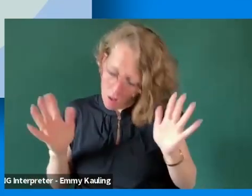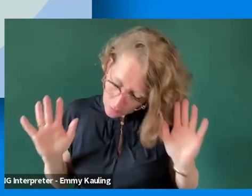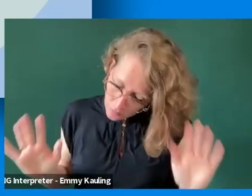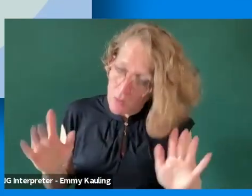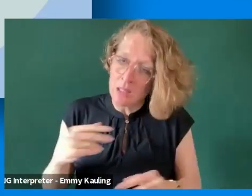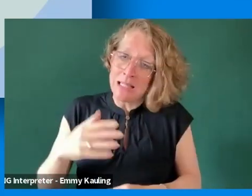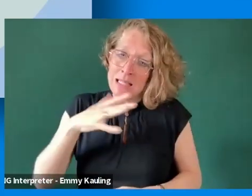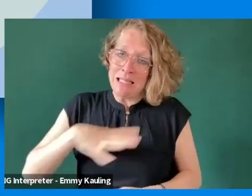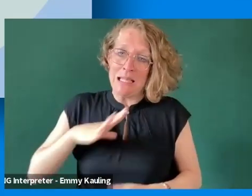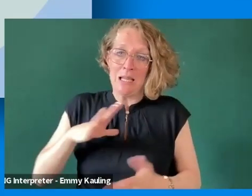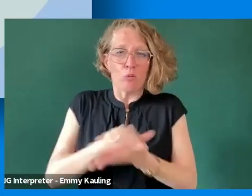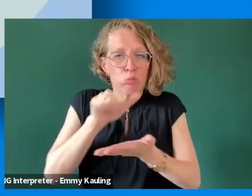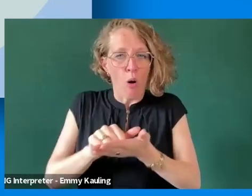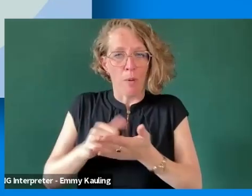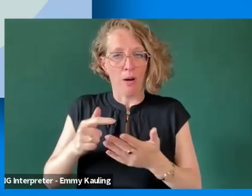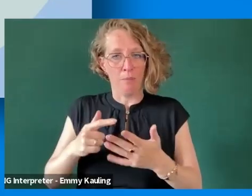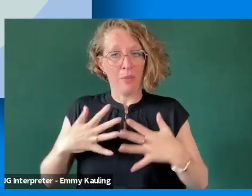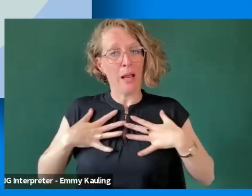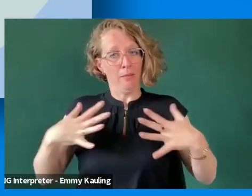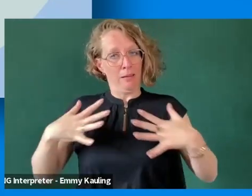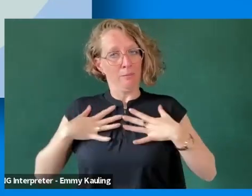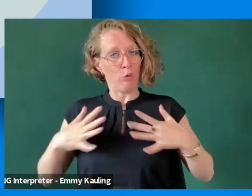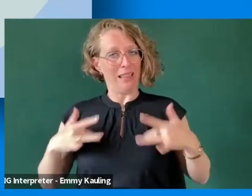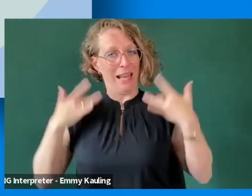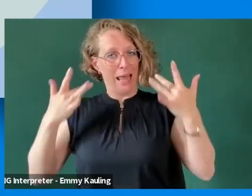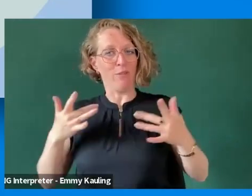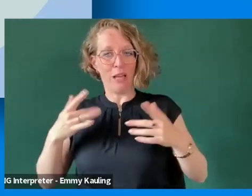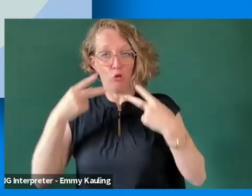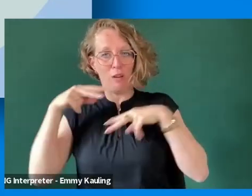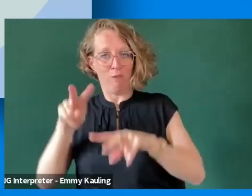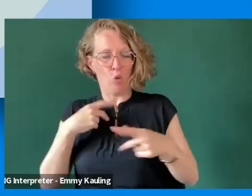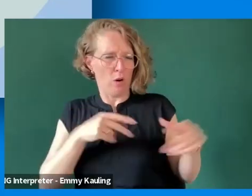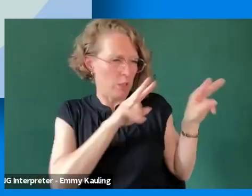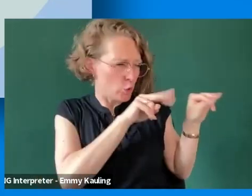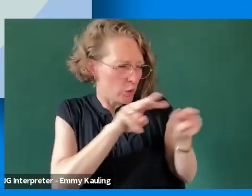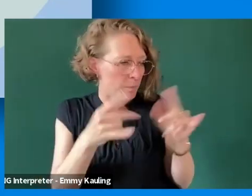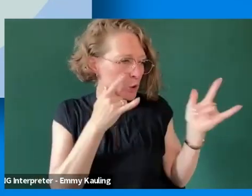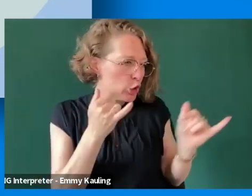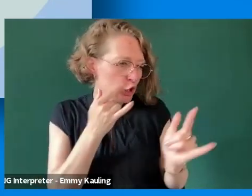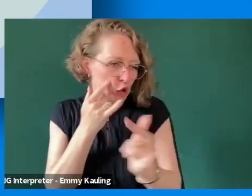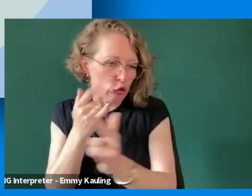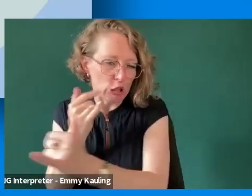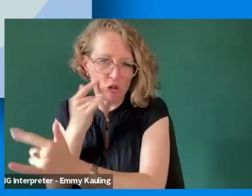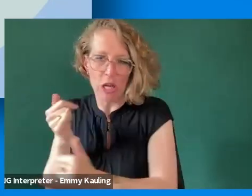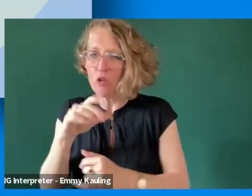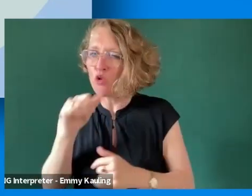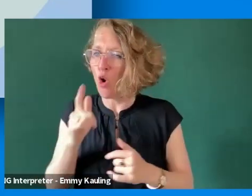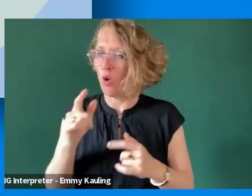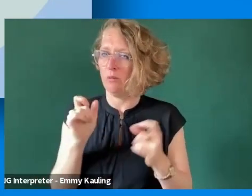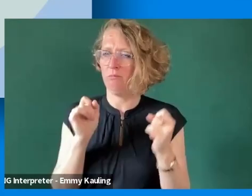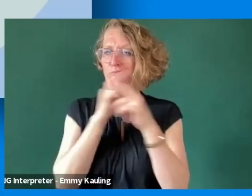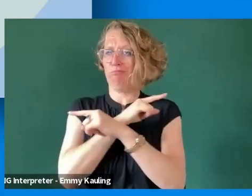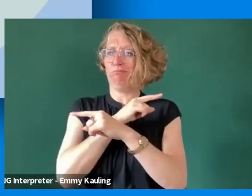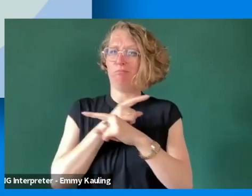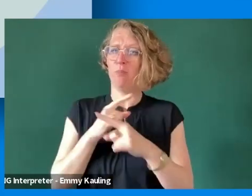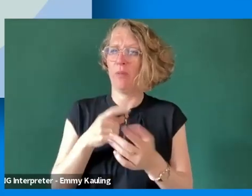an actual living, breathing reviewer to make sure that that isn't sending spurious advice out into the world.